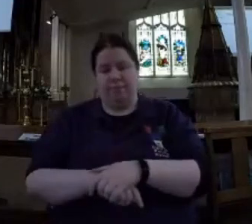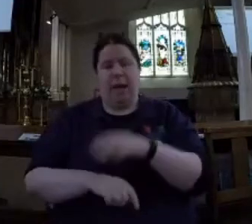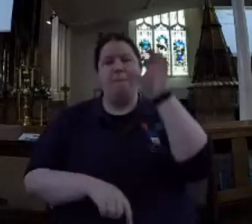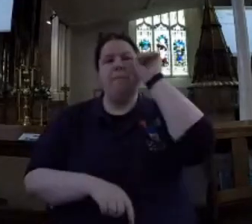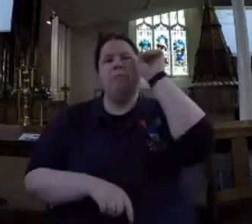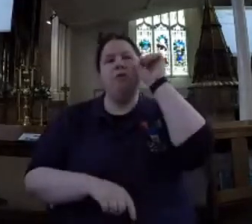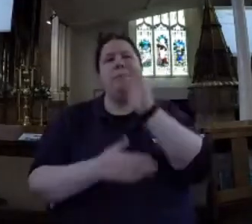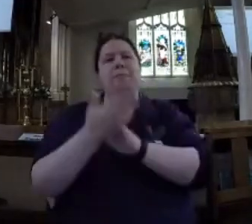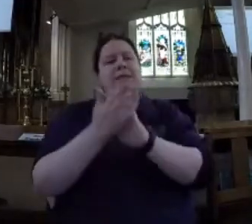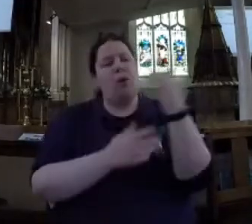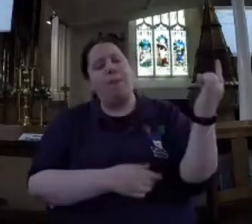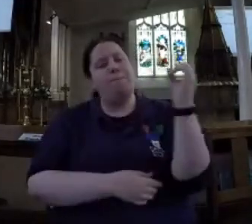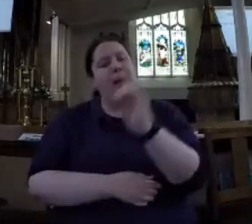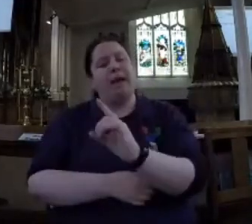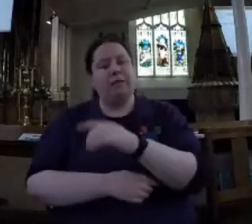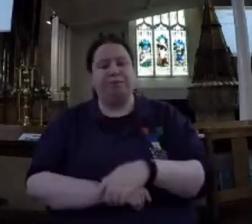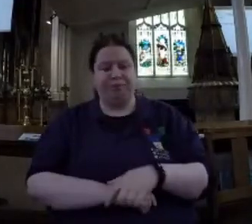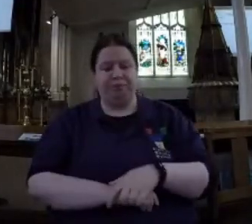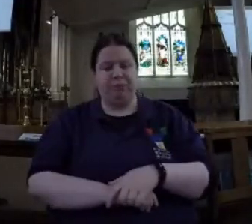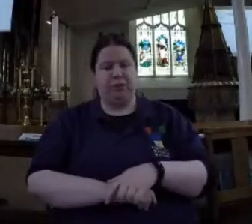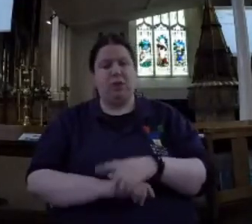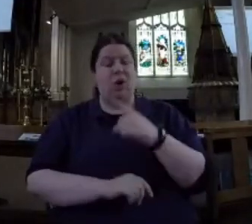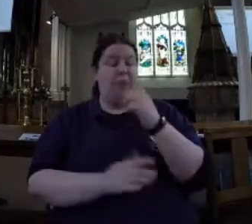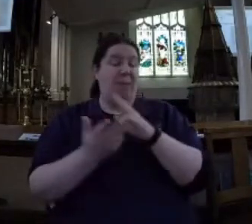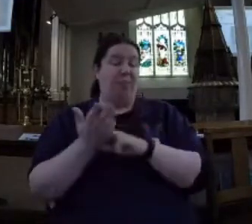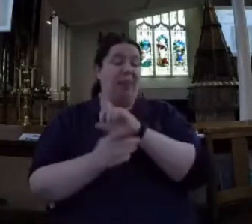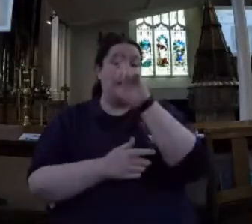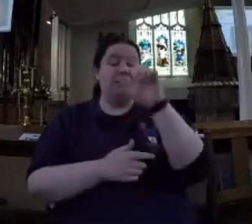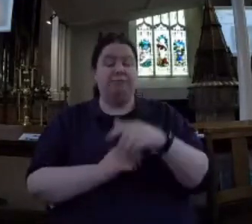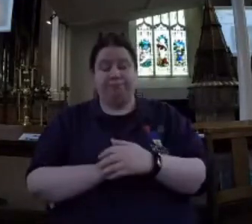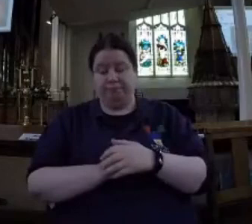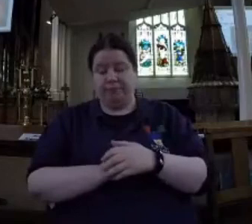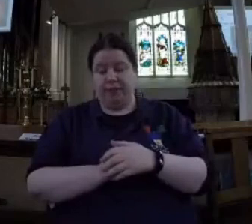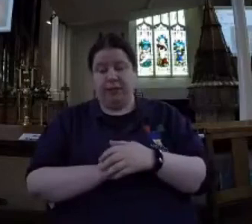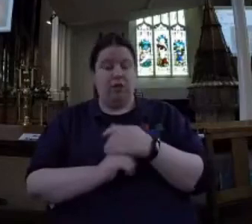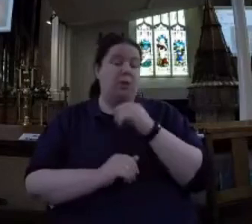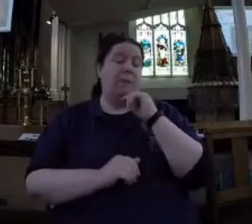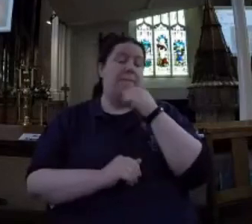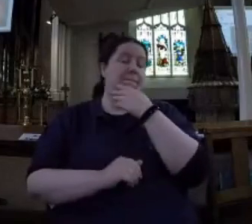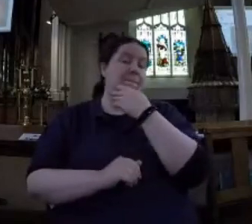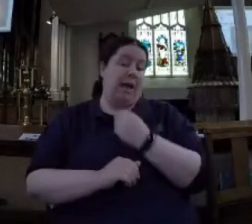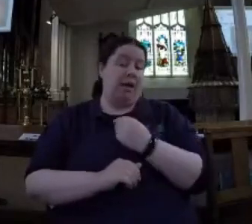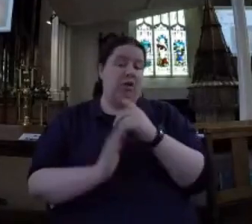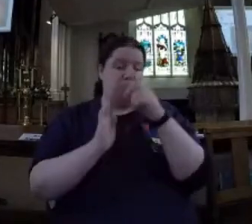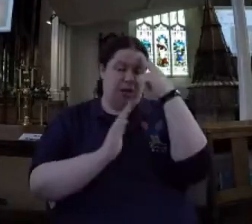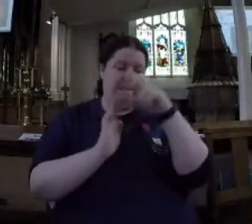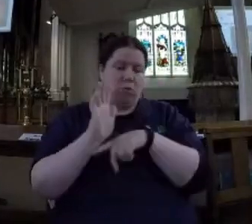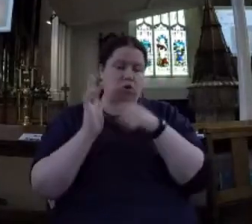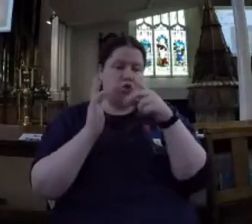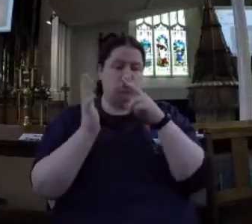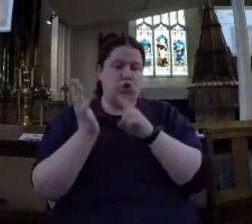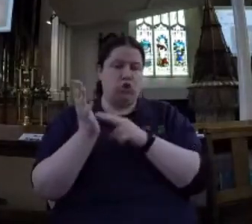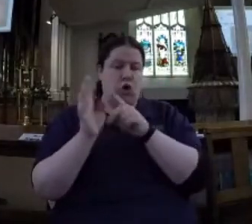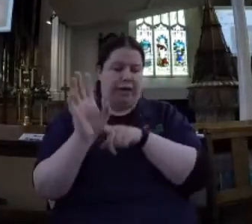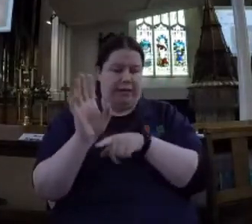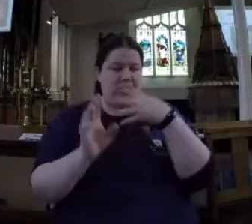come back." Well, a month later, she received a phone call from 19-year-old Johnny. Johnny used